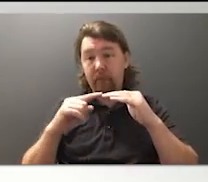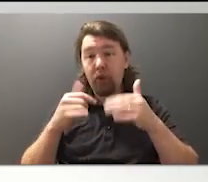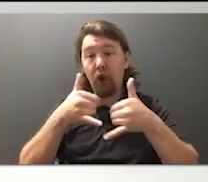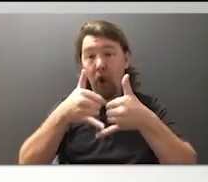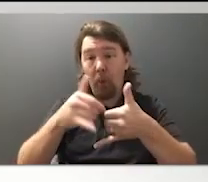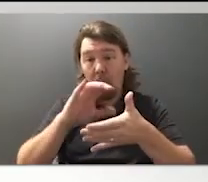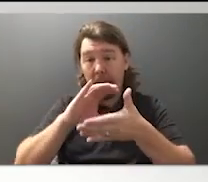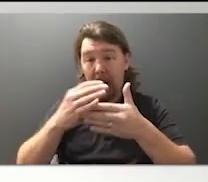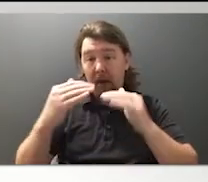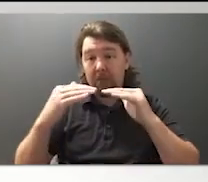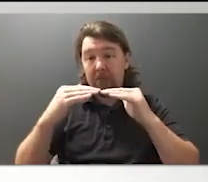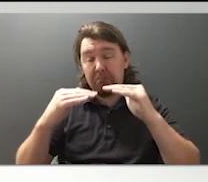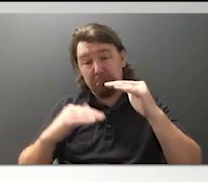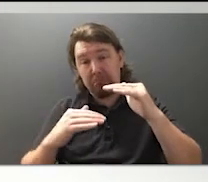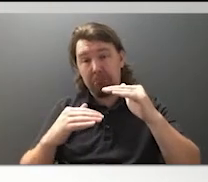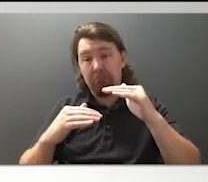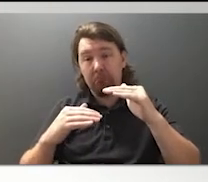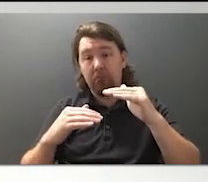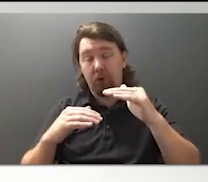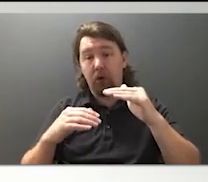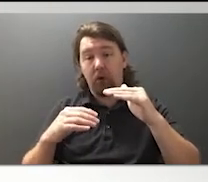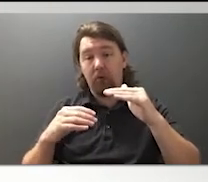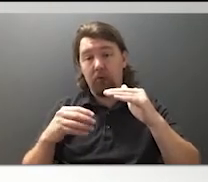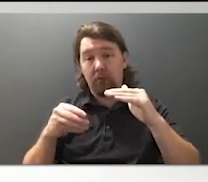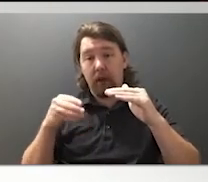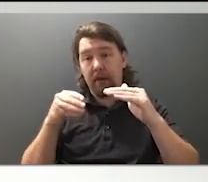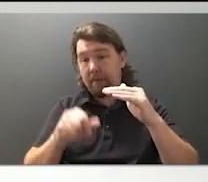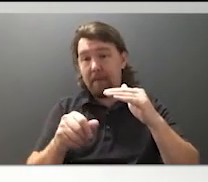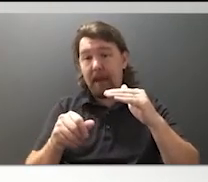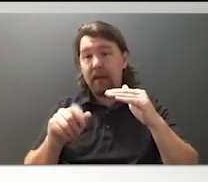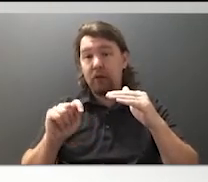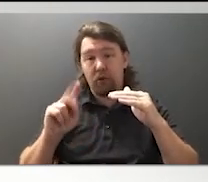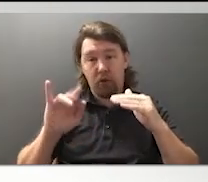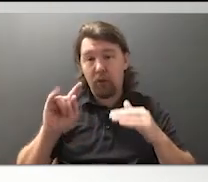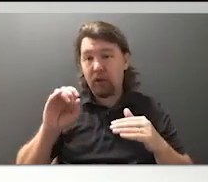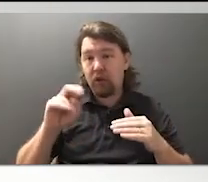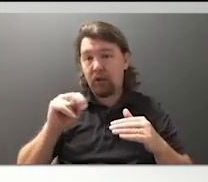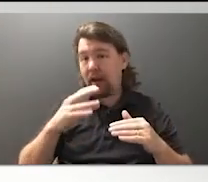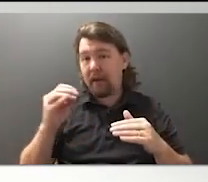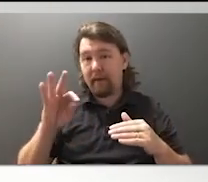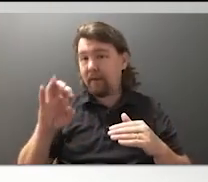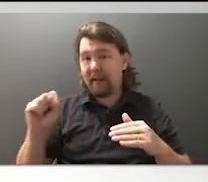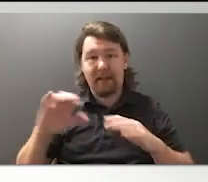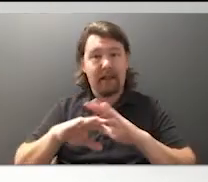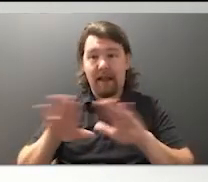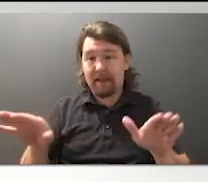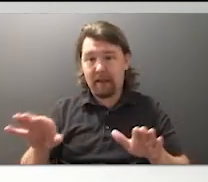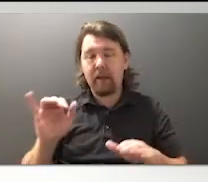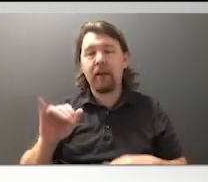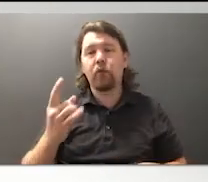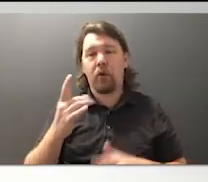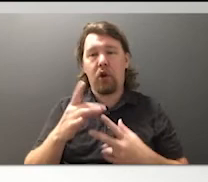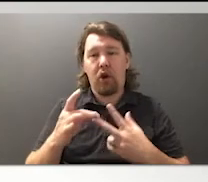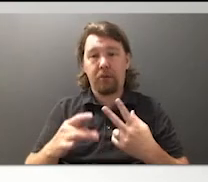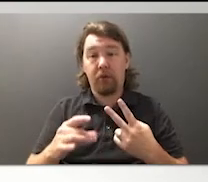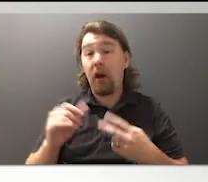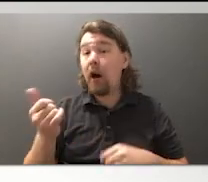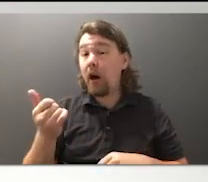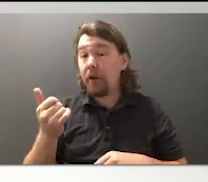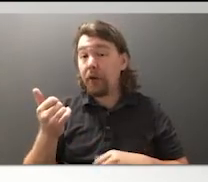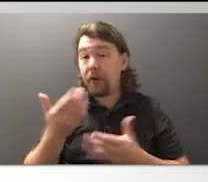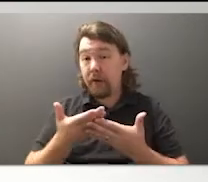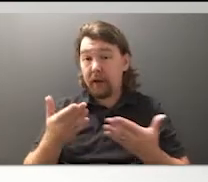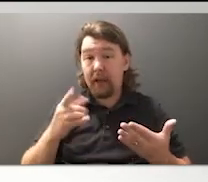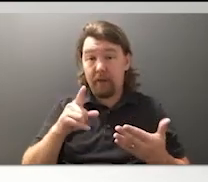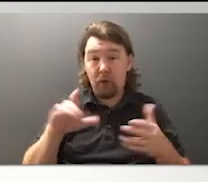all the scholarship is gonna pay is the tuition and fees, that's it, right? So that's one option. The other thing is, if you do public